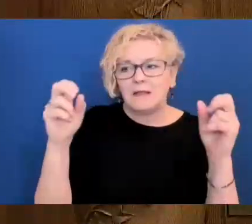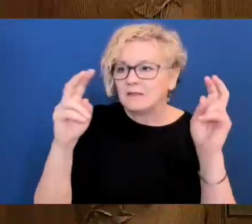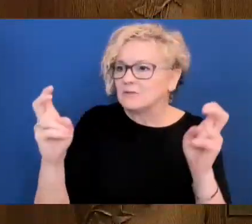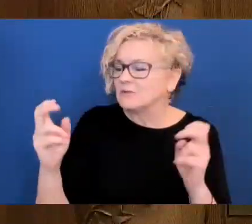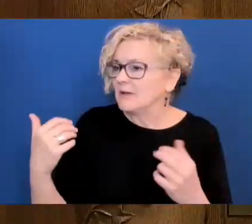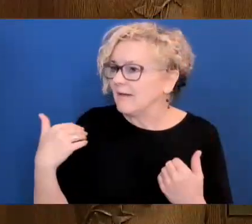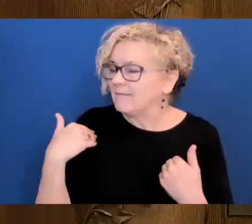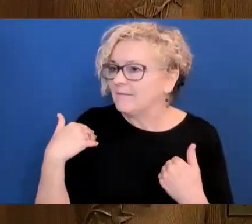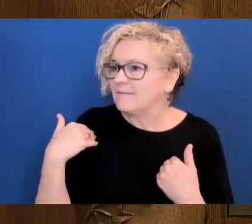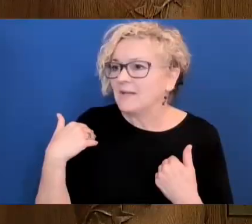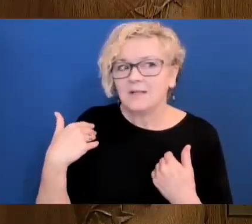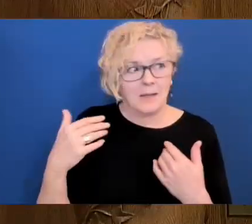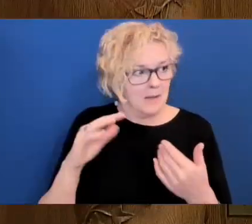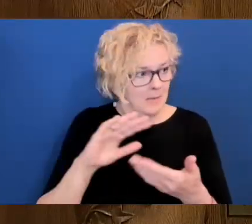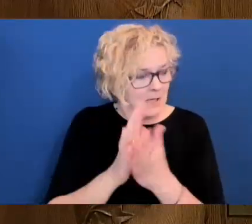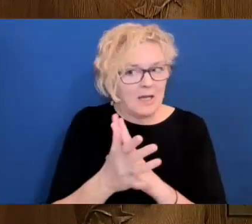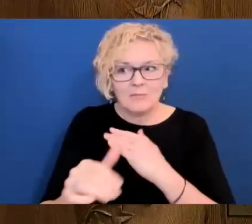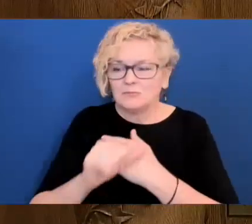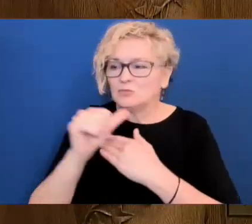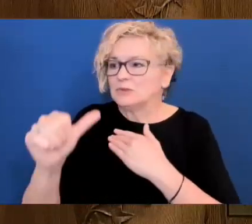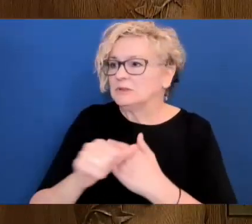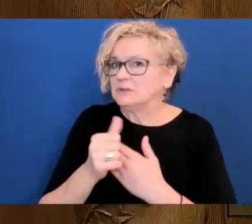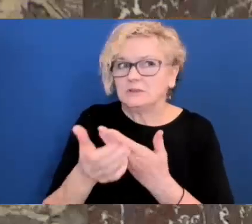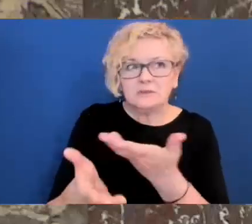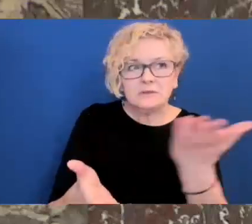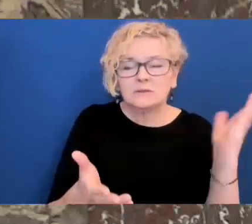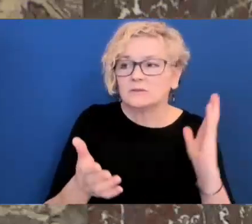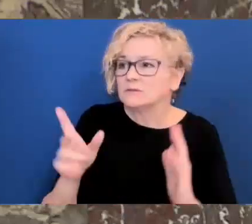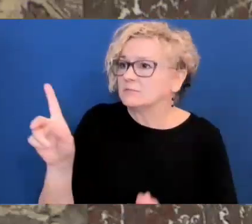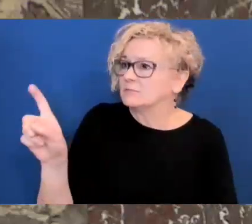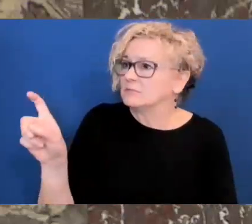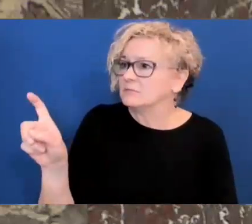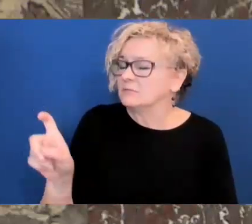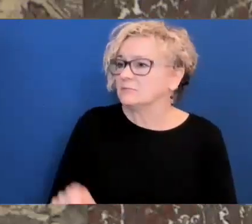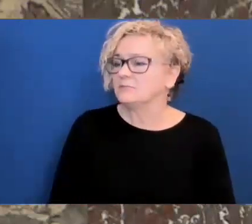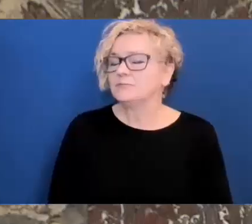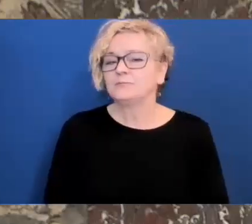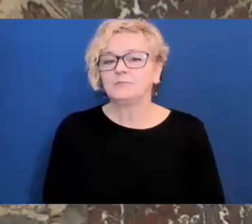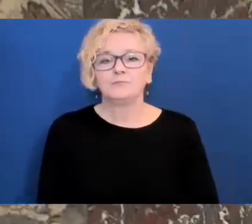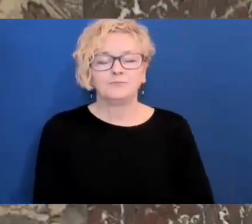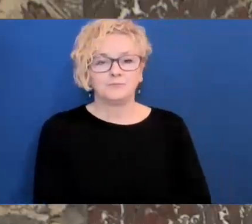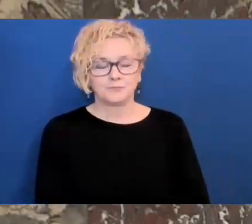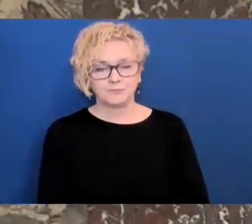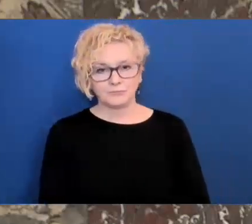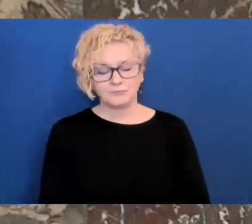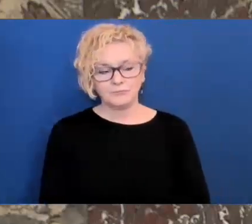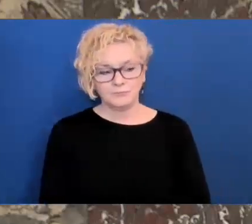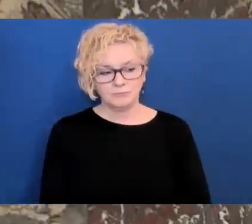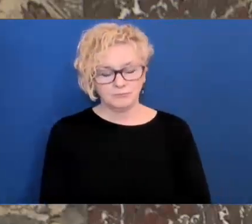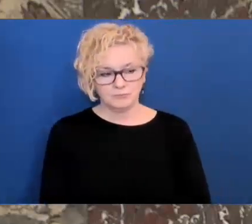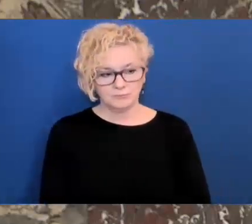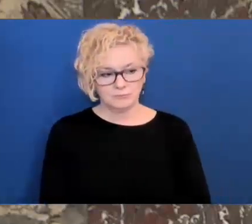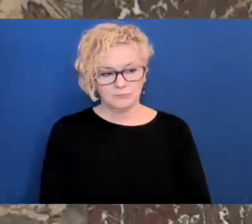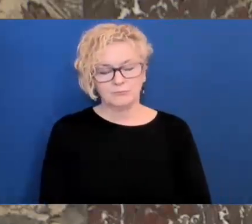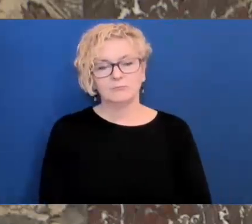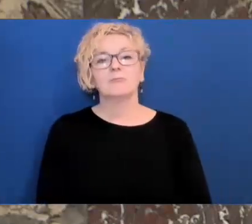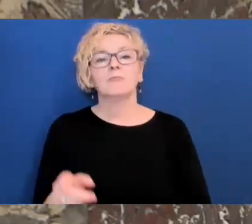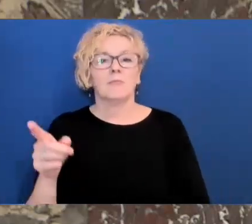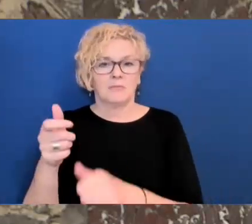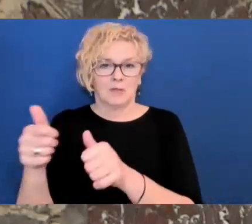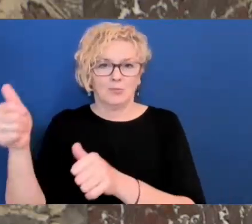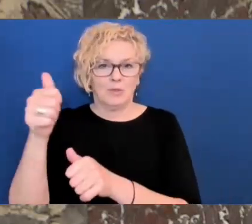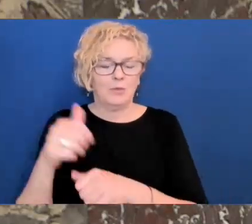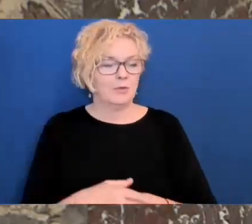Premier. Thank you, Honourable Speaker, and thank you to the member for the question. And I recognize this is